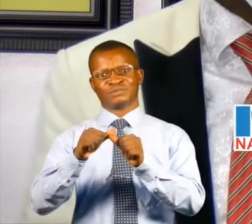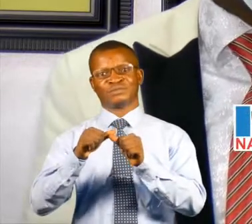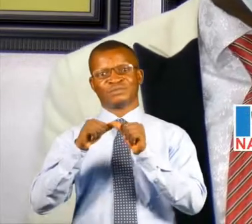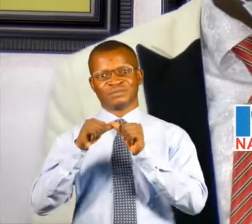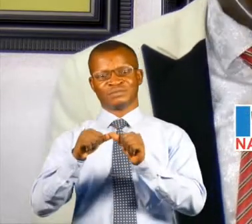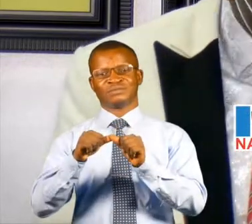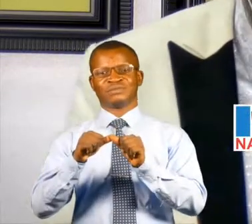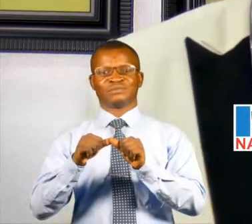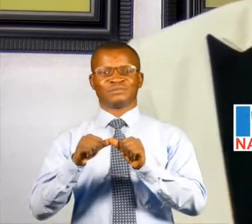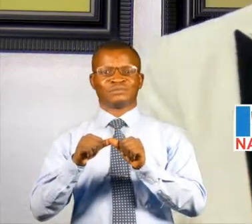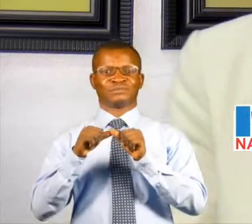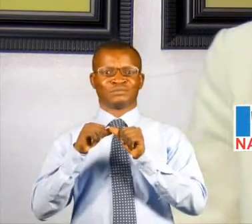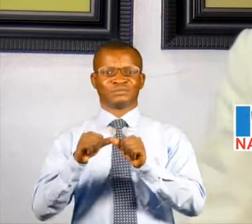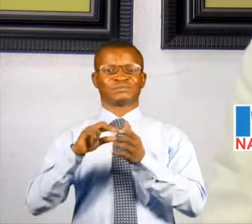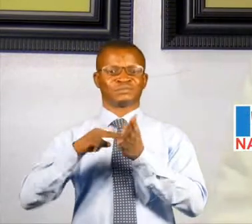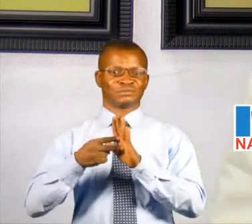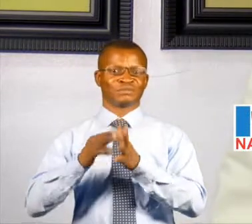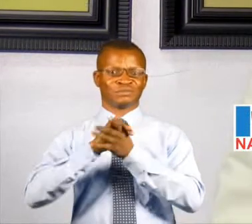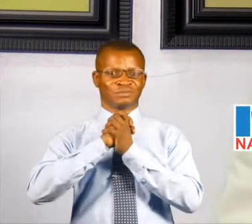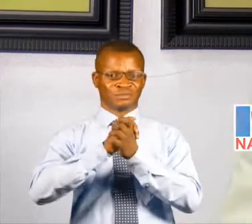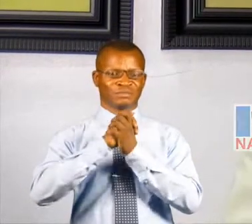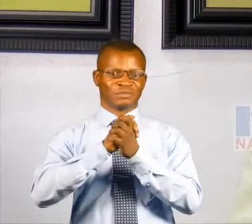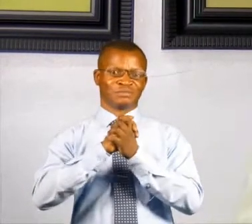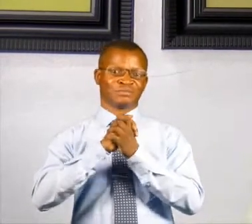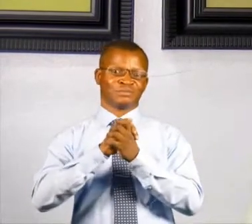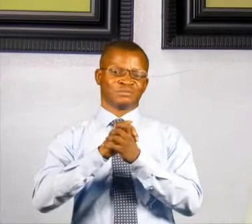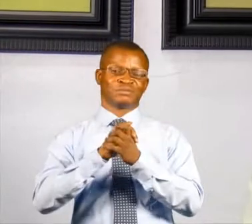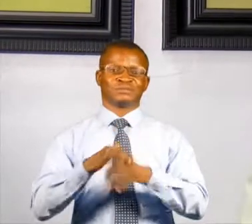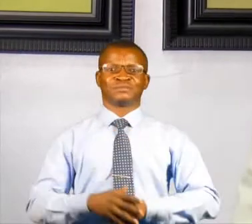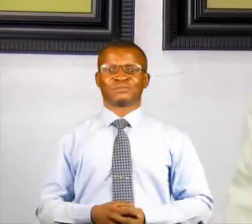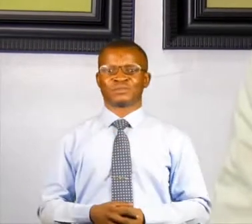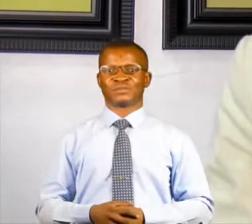payment, be payment, meaning congratulations.